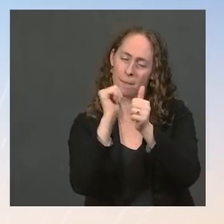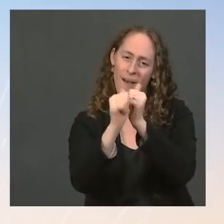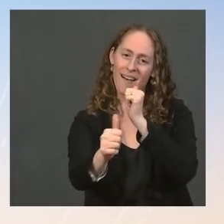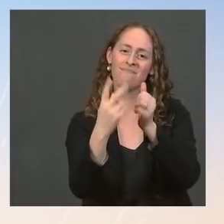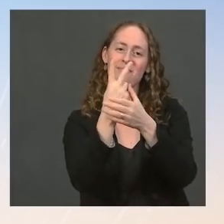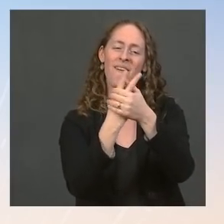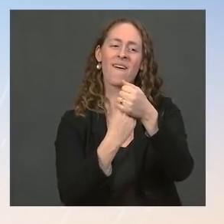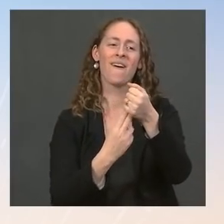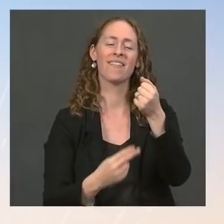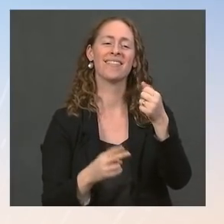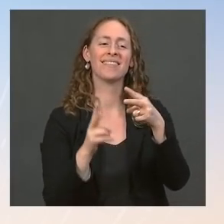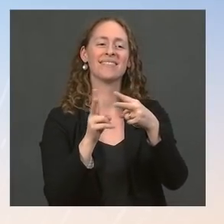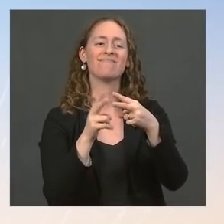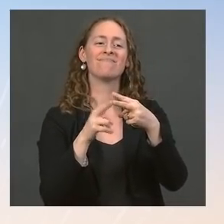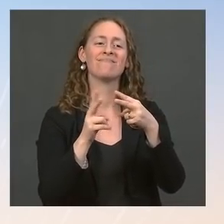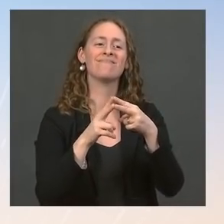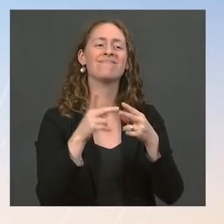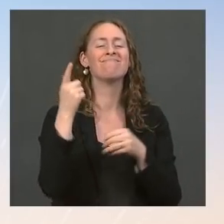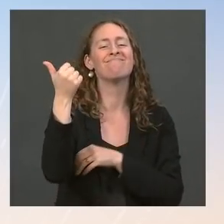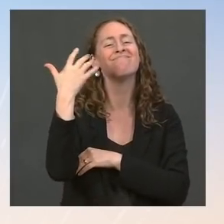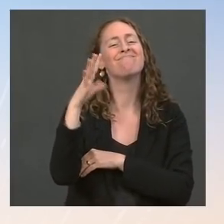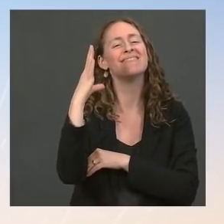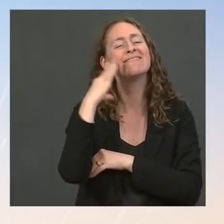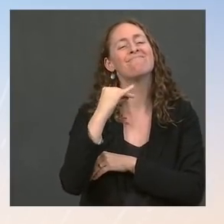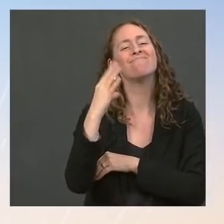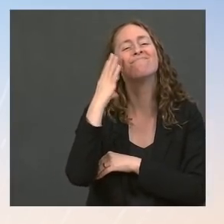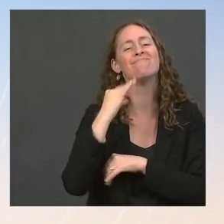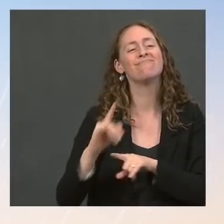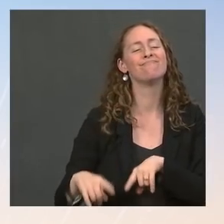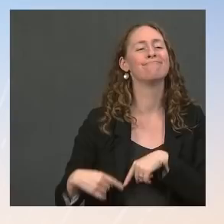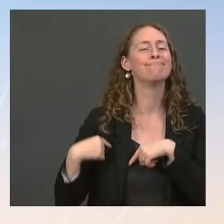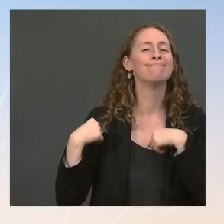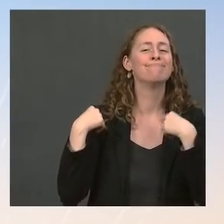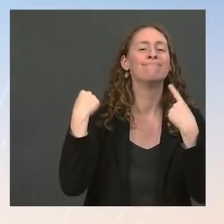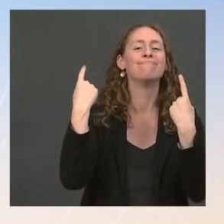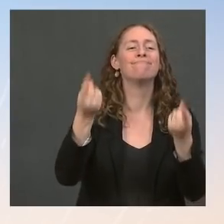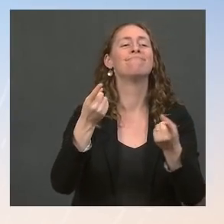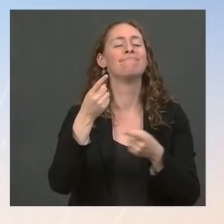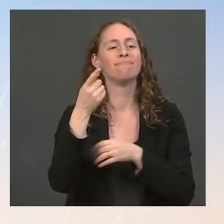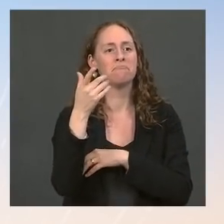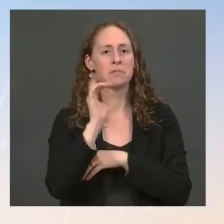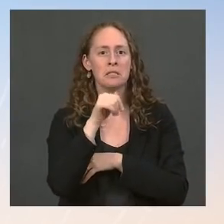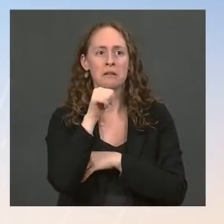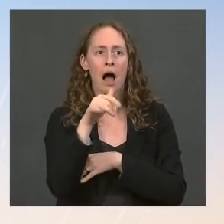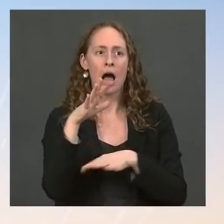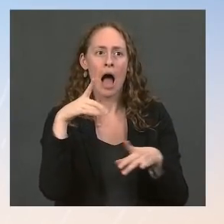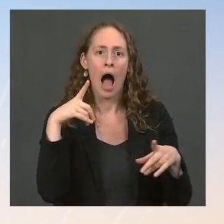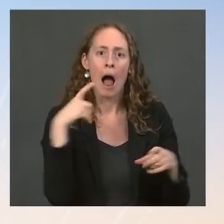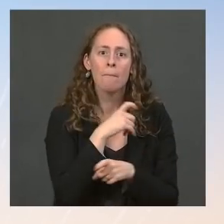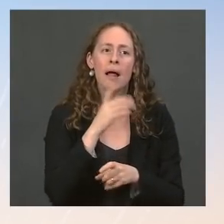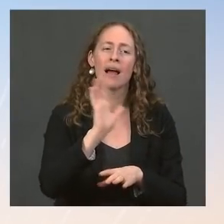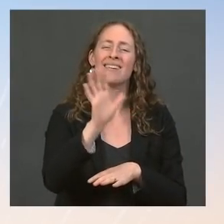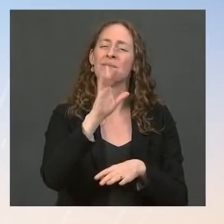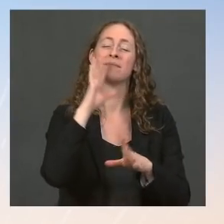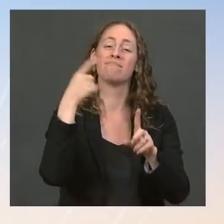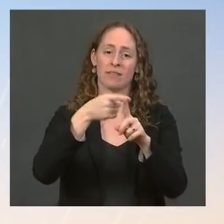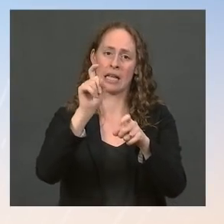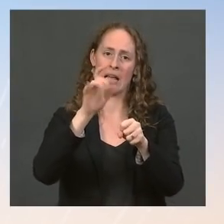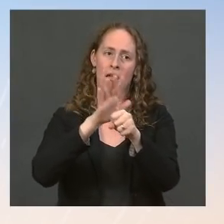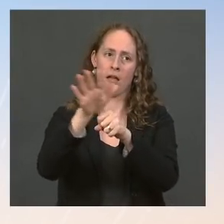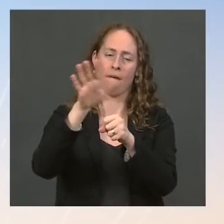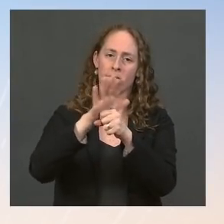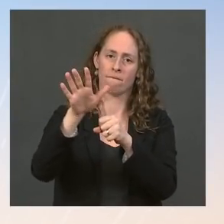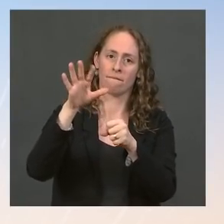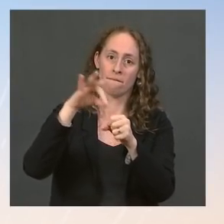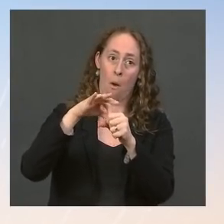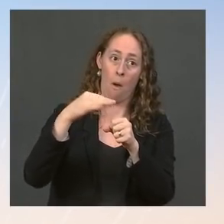doing this a few times, many, many times, that ultimately it's not more complicated than needing enough votes to get legislation across the finish line. That's what we're working to